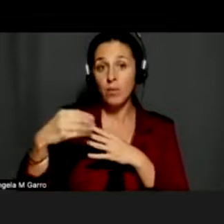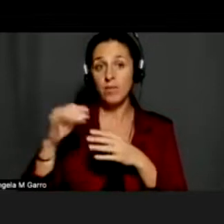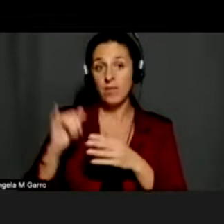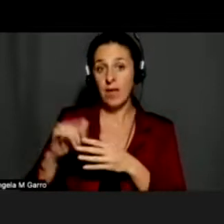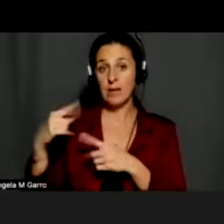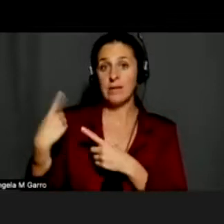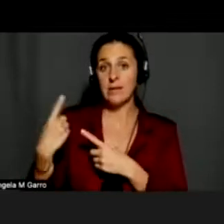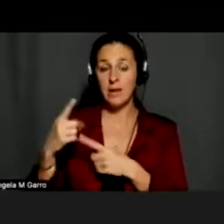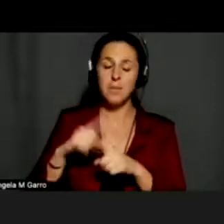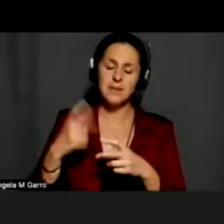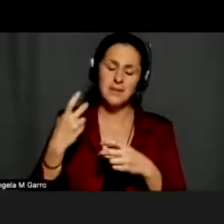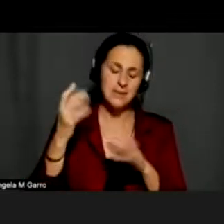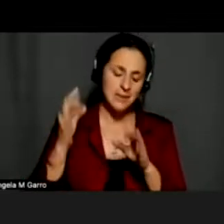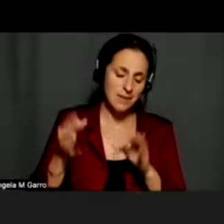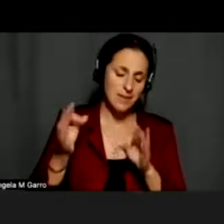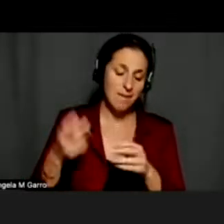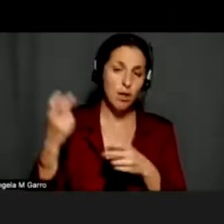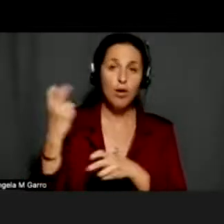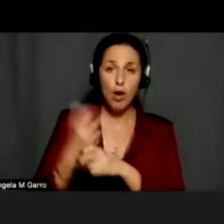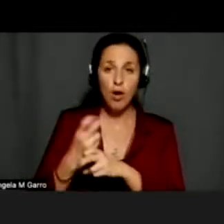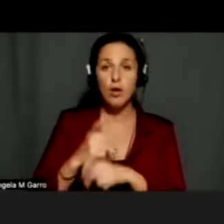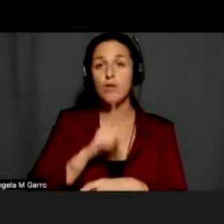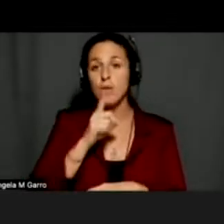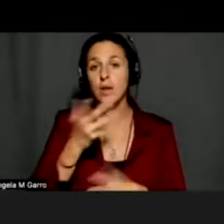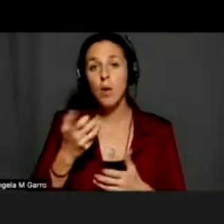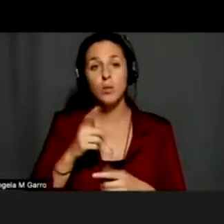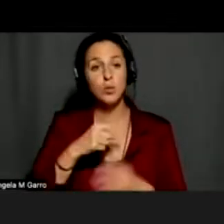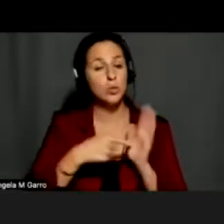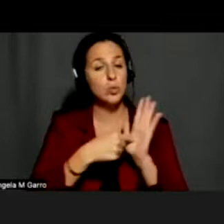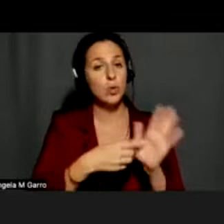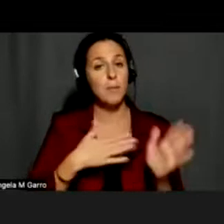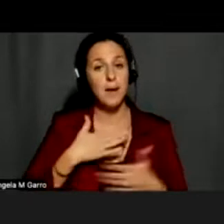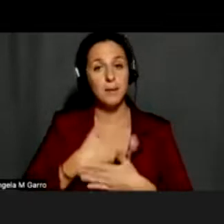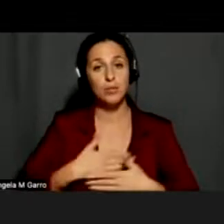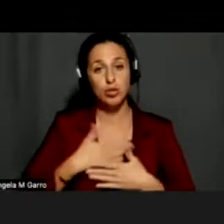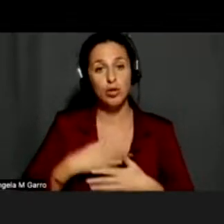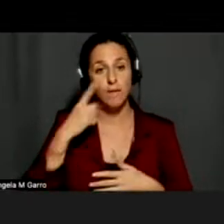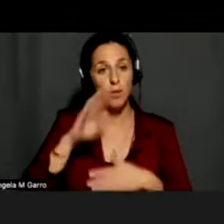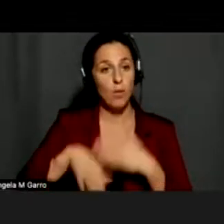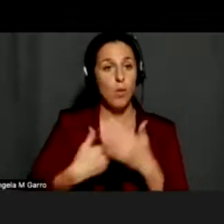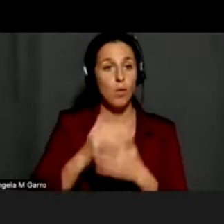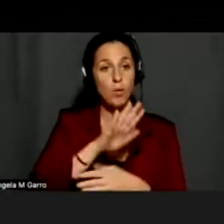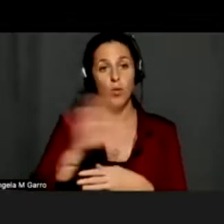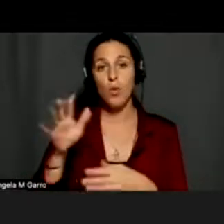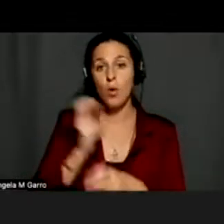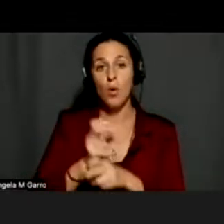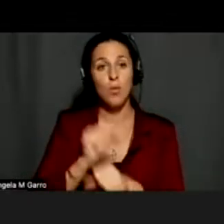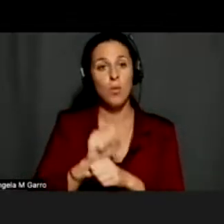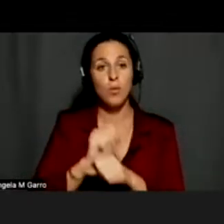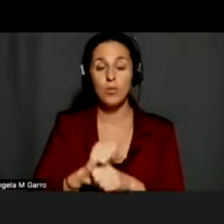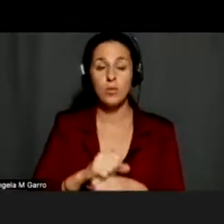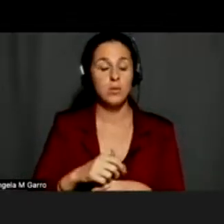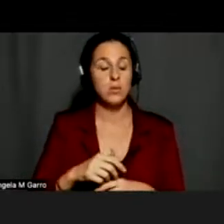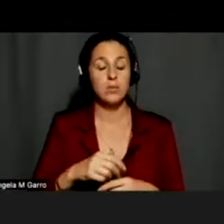definitely been hard. And I just really want to show my appreciation to everyone for all your hard work. I think that it does not go